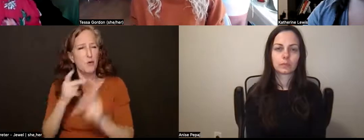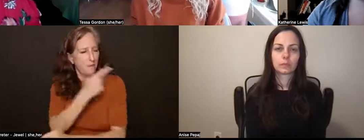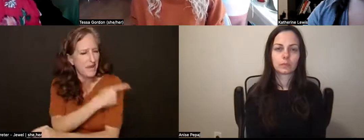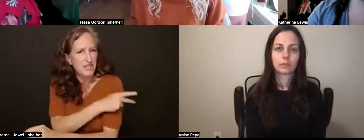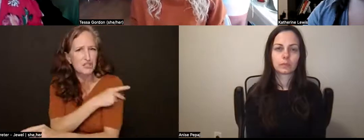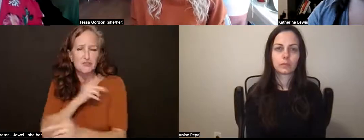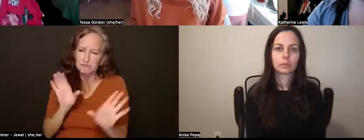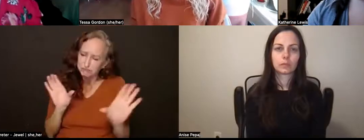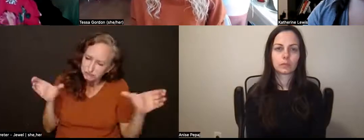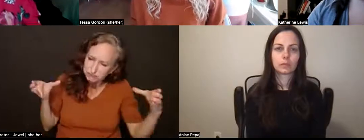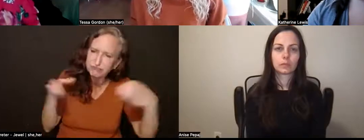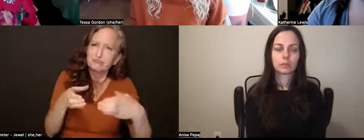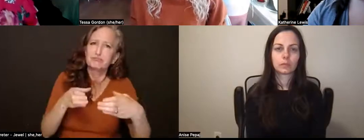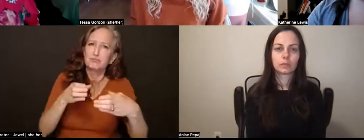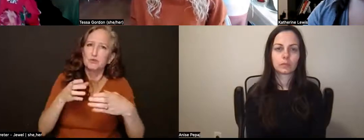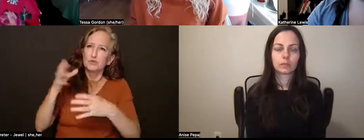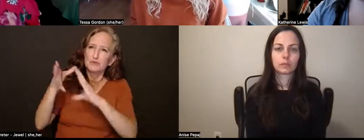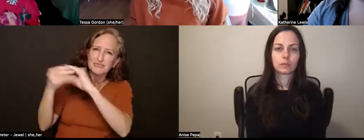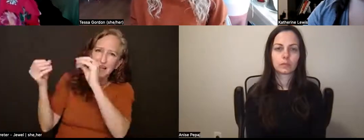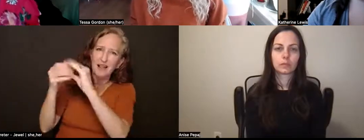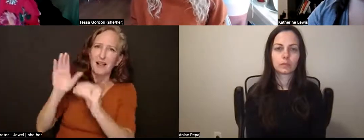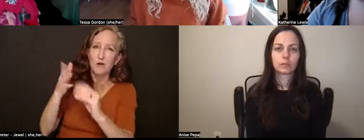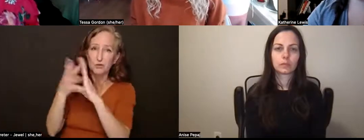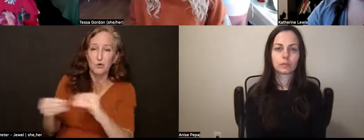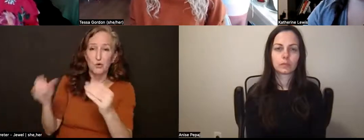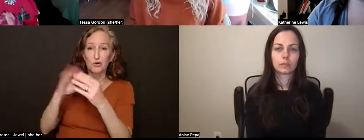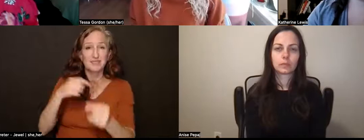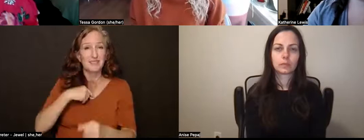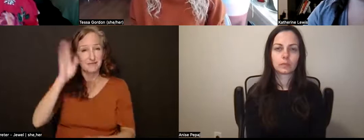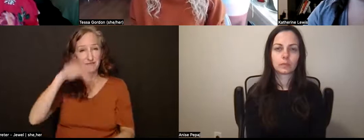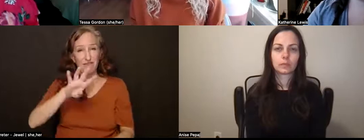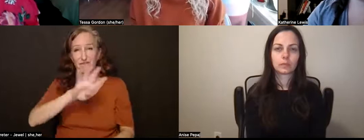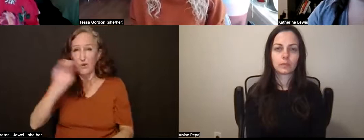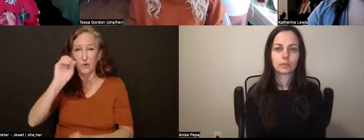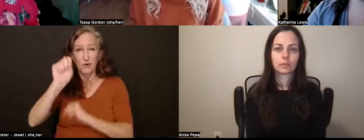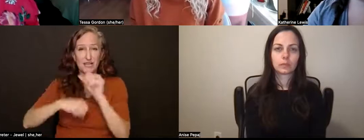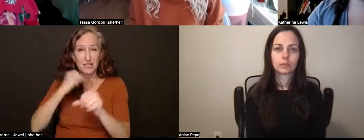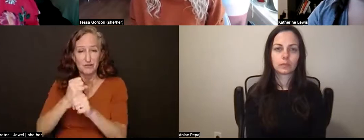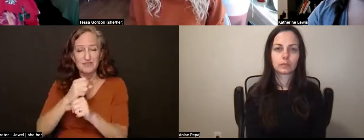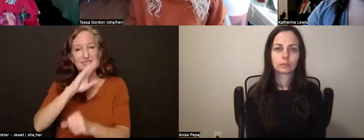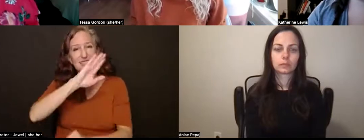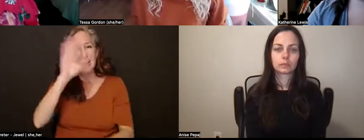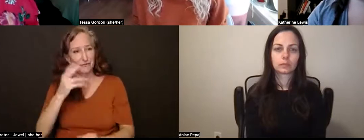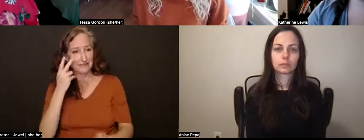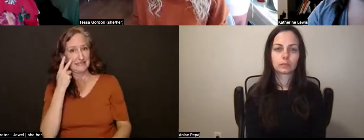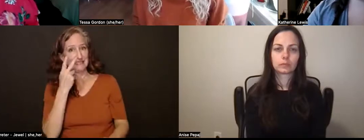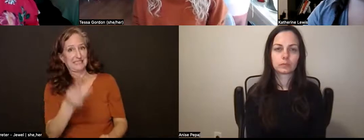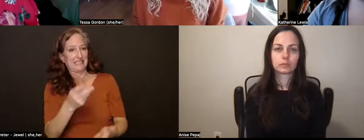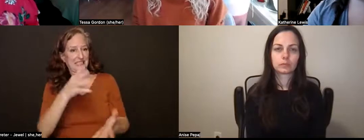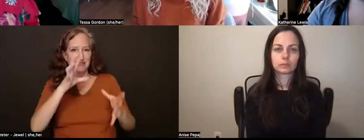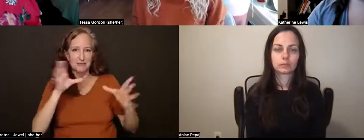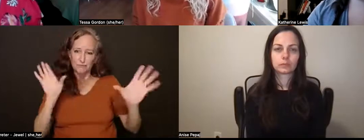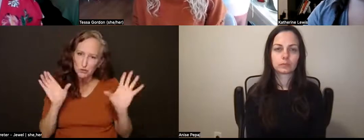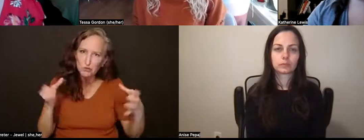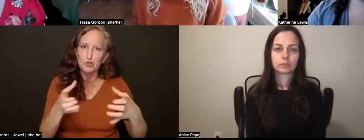to tell our stories. I have never in my almost 40 years of living seen a movement of a